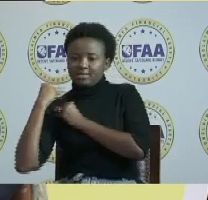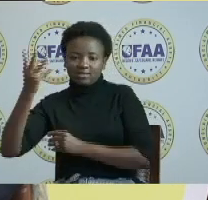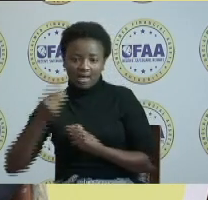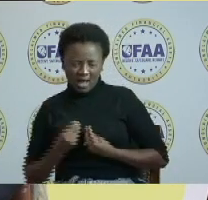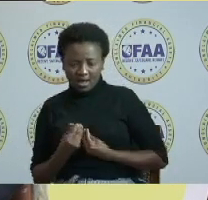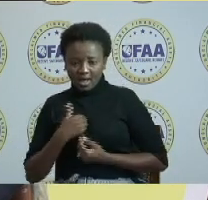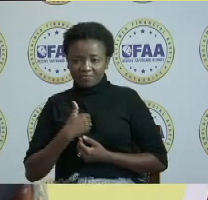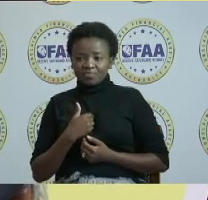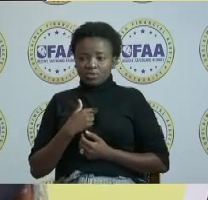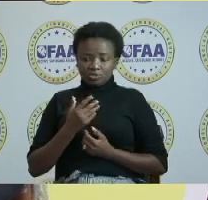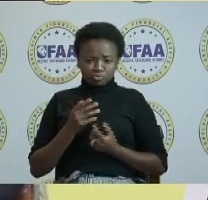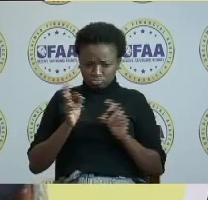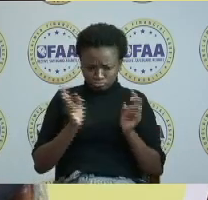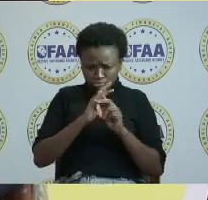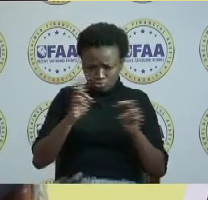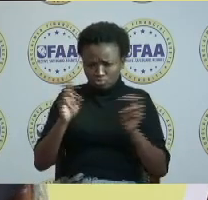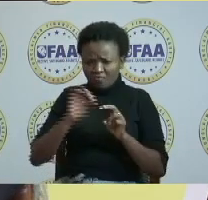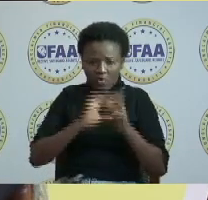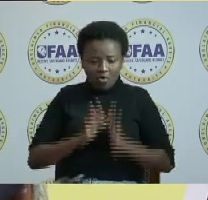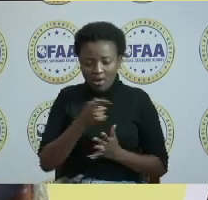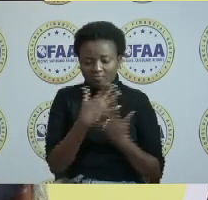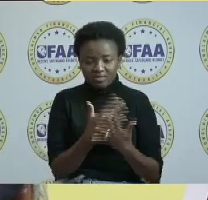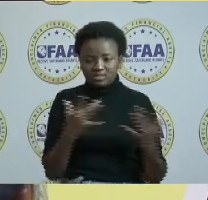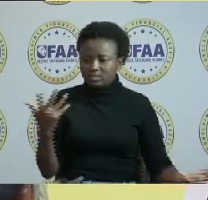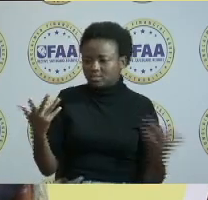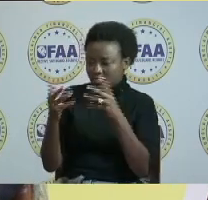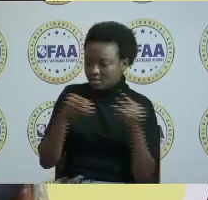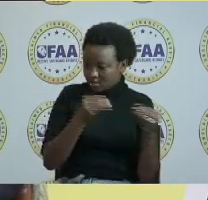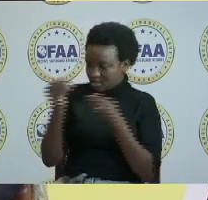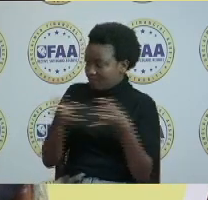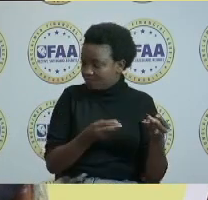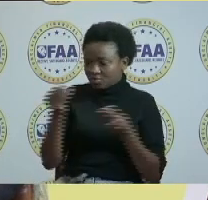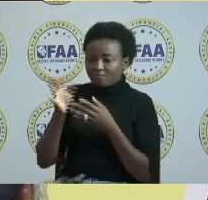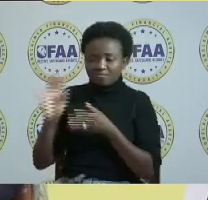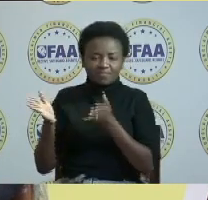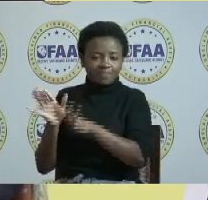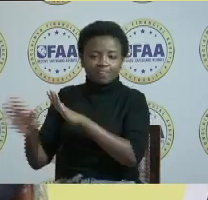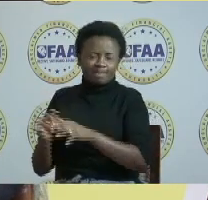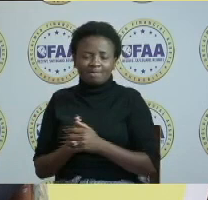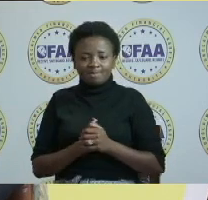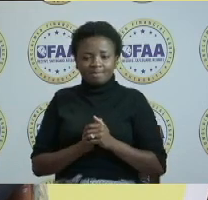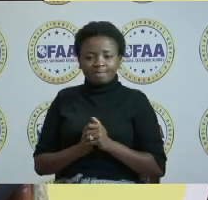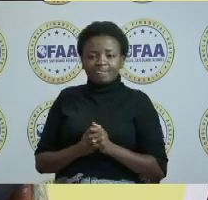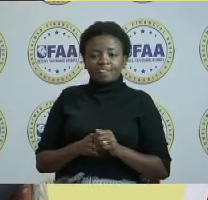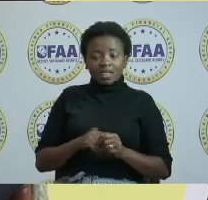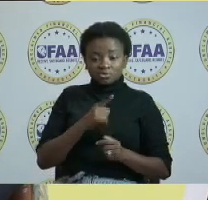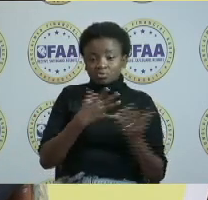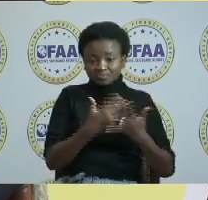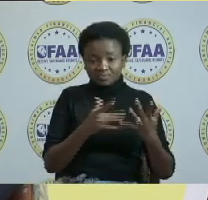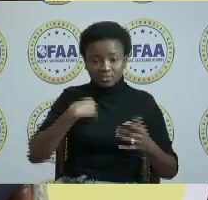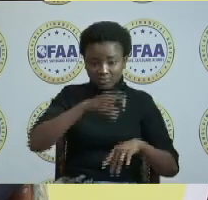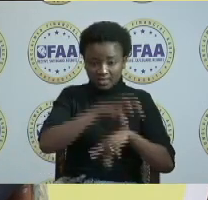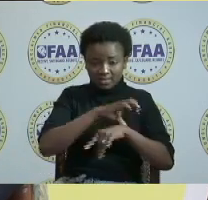assets and look for their owners and reunite them with their assets. So we want to reassure the holders that these assets, we get them, and